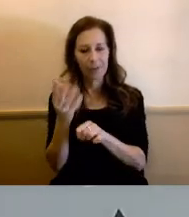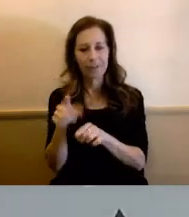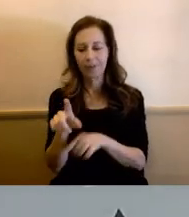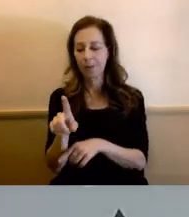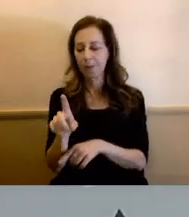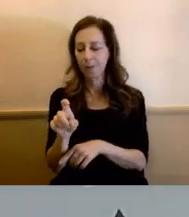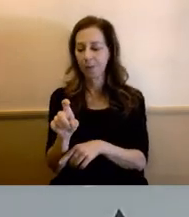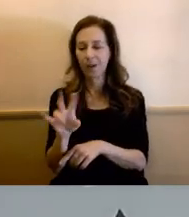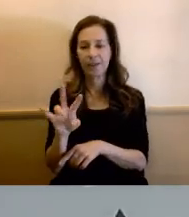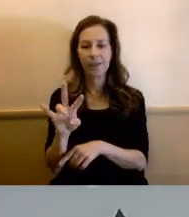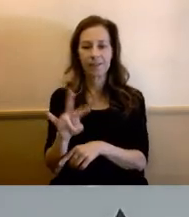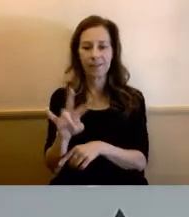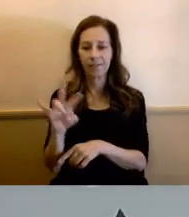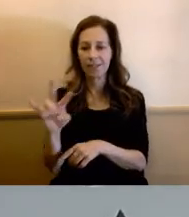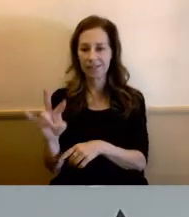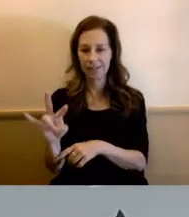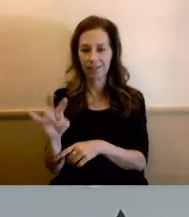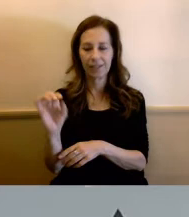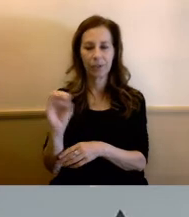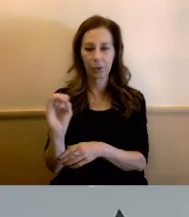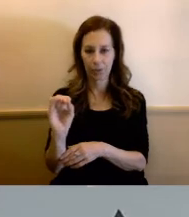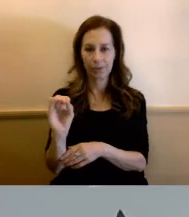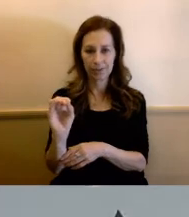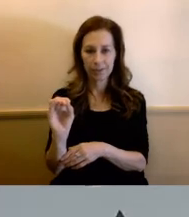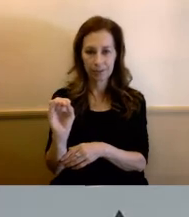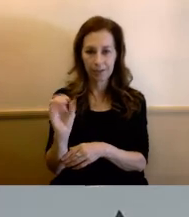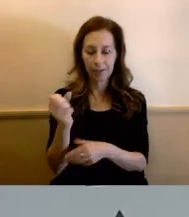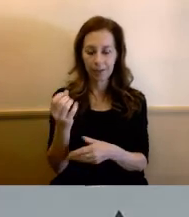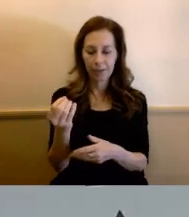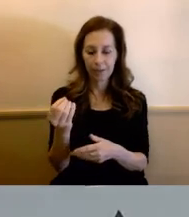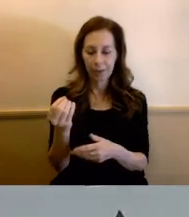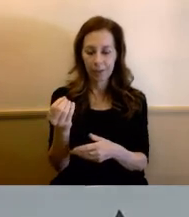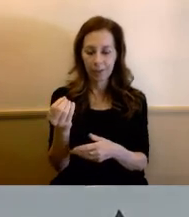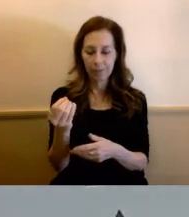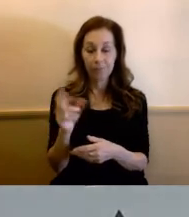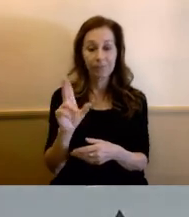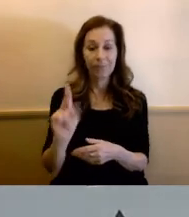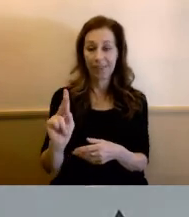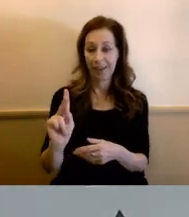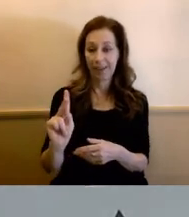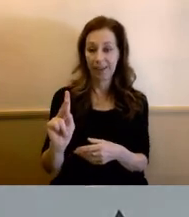177 degrees. So k equals